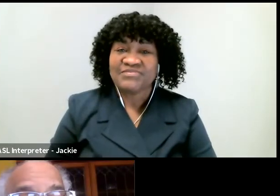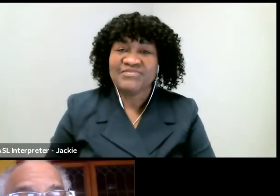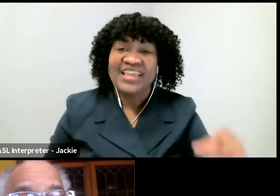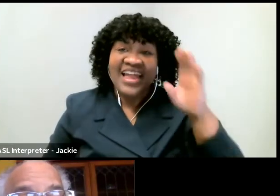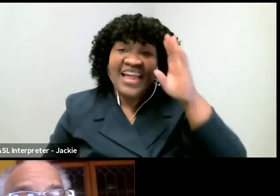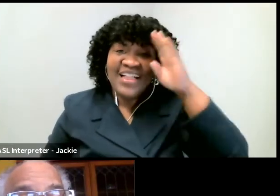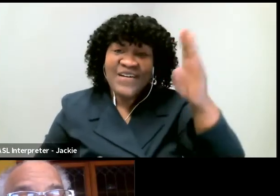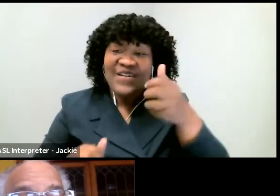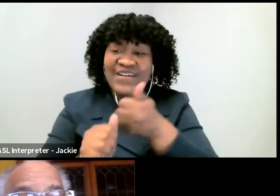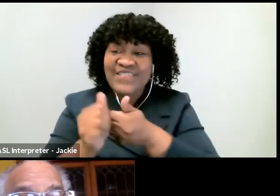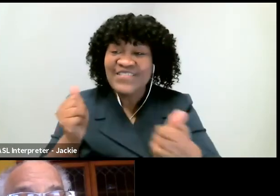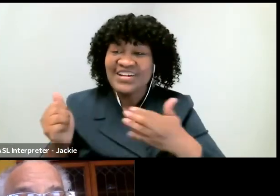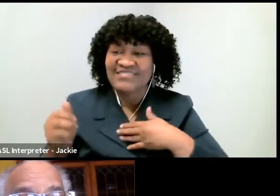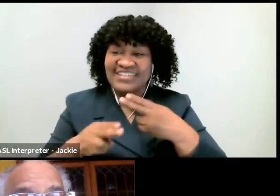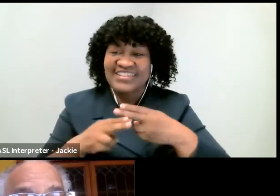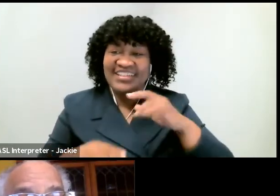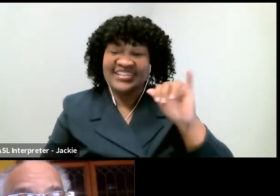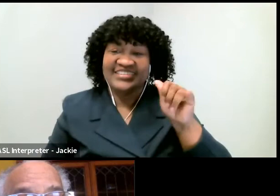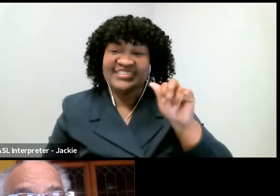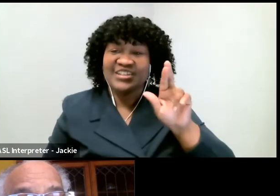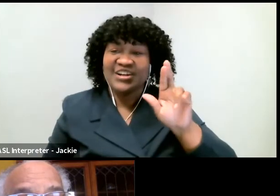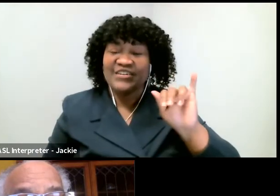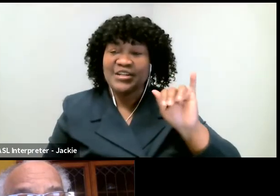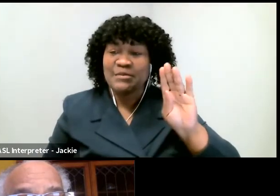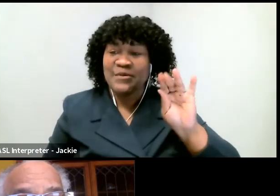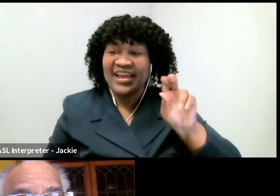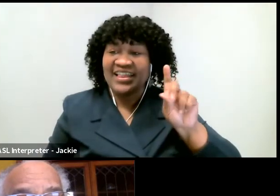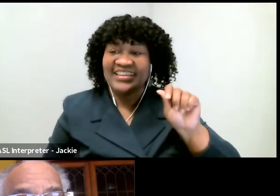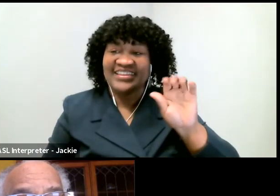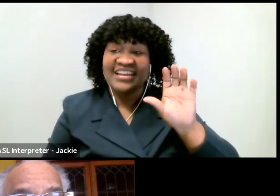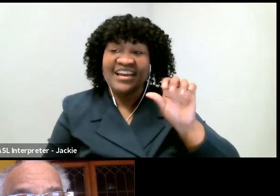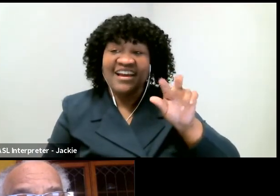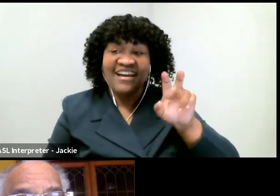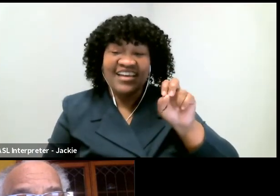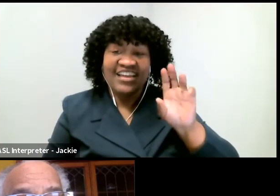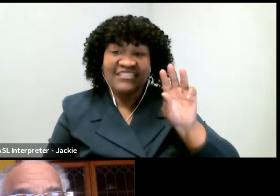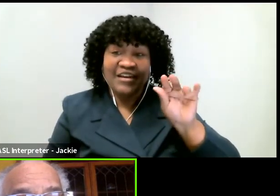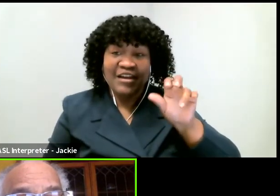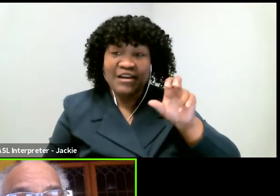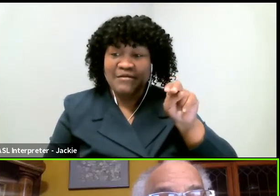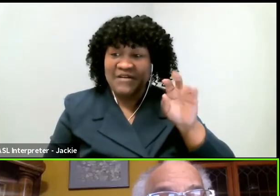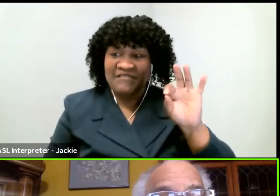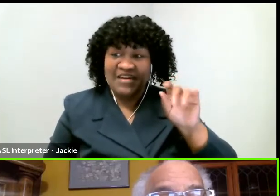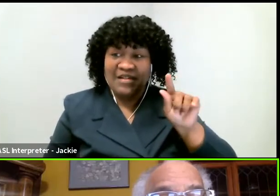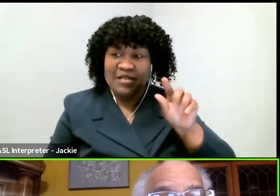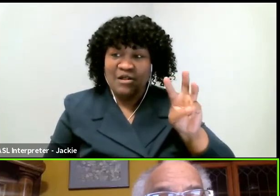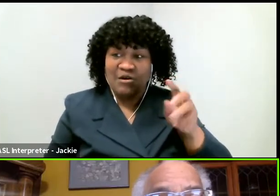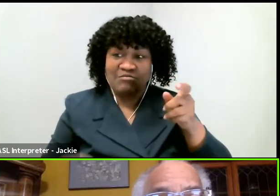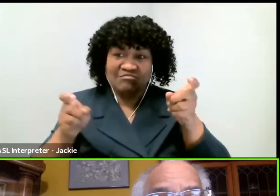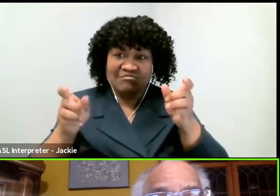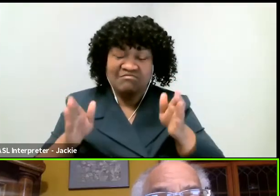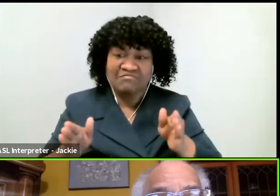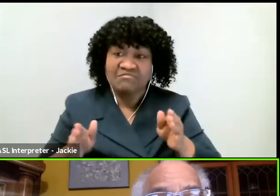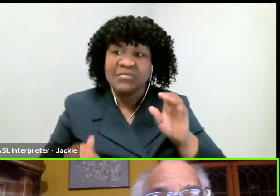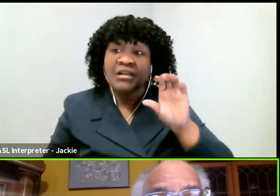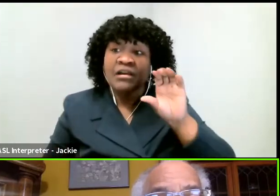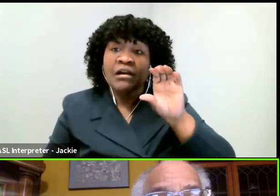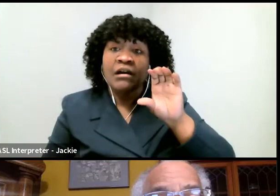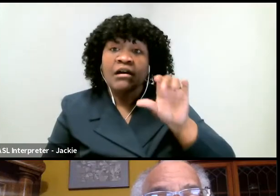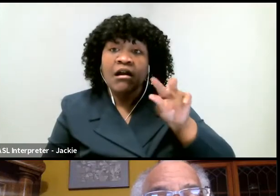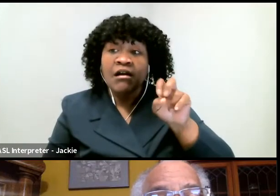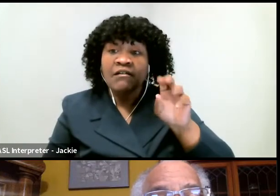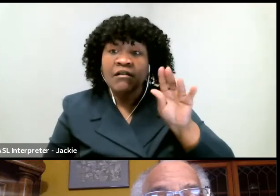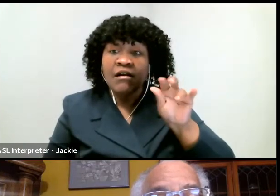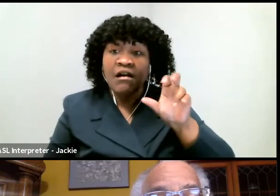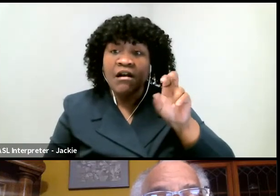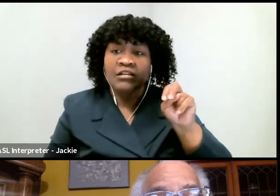Hello, everyone. I'm Jari Bradley, a Cave Canem Fellow and tonight's moderator. Cave Canem is North America's premier home for